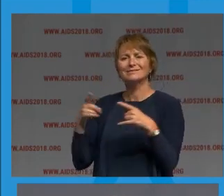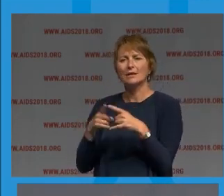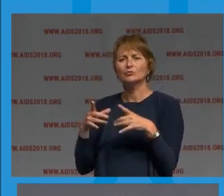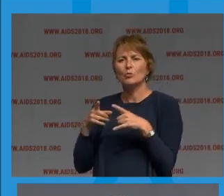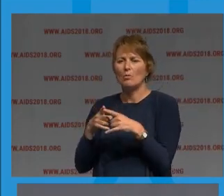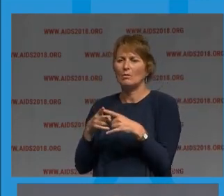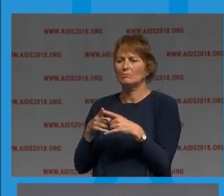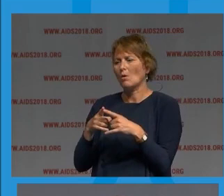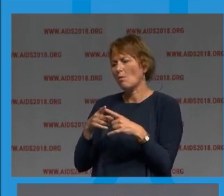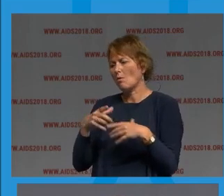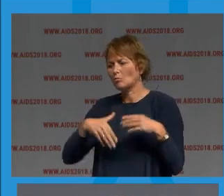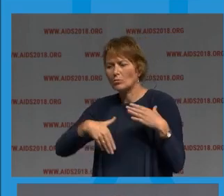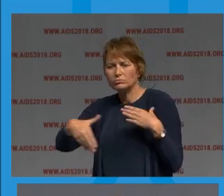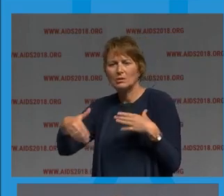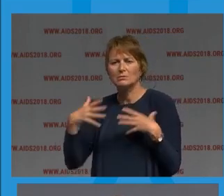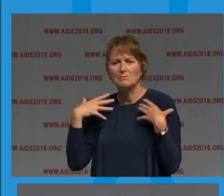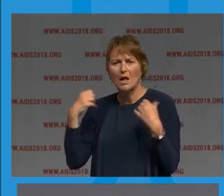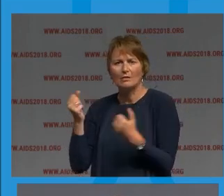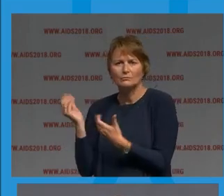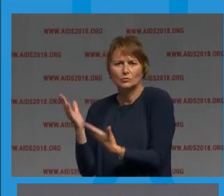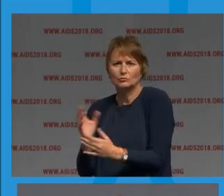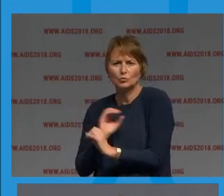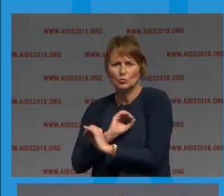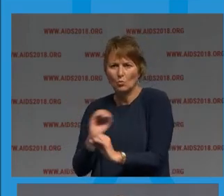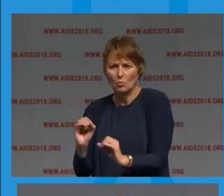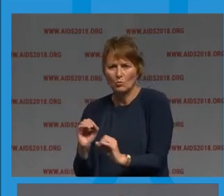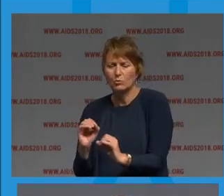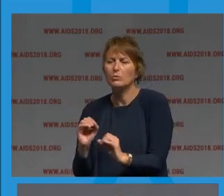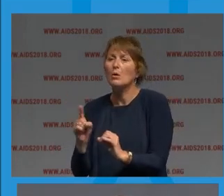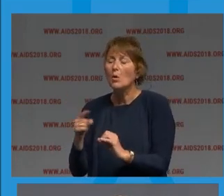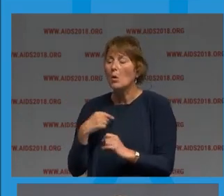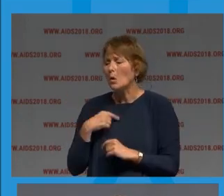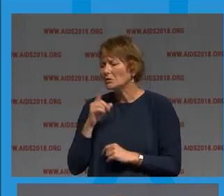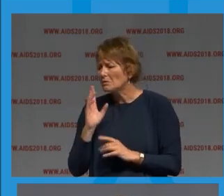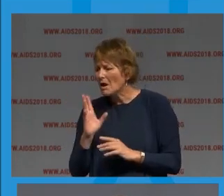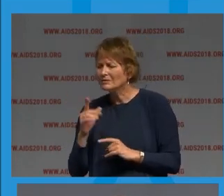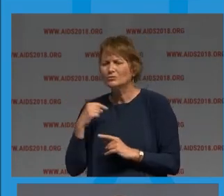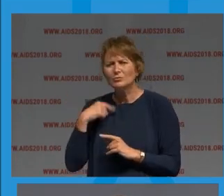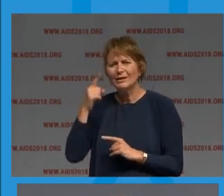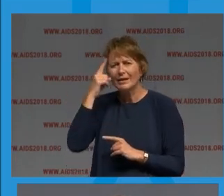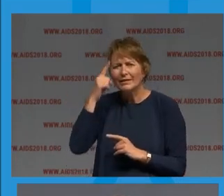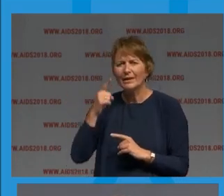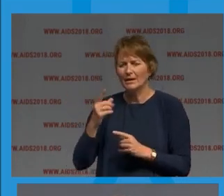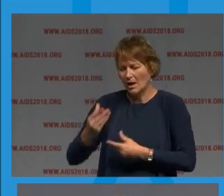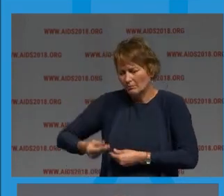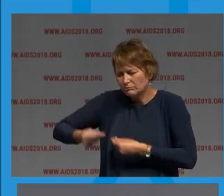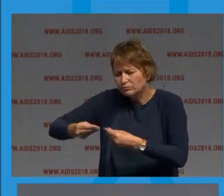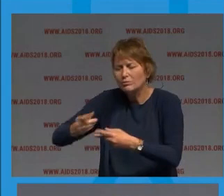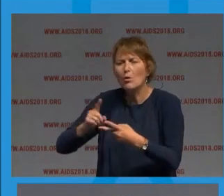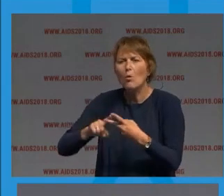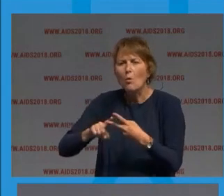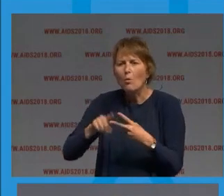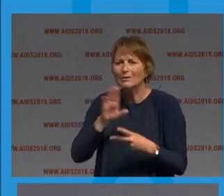reproductive health services or prevention of vertical transmission and child